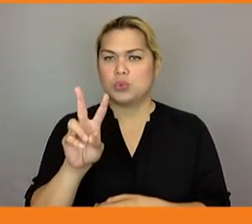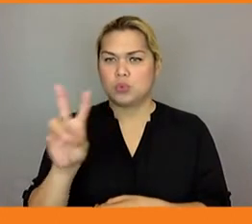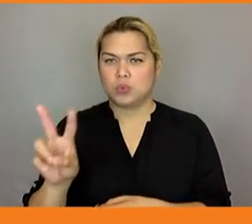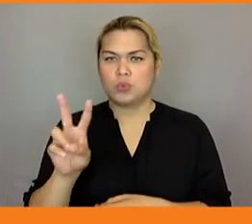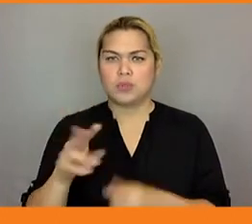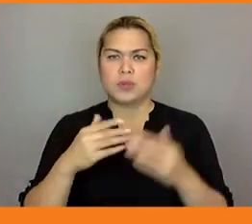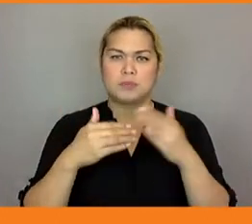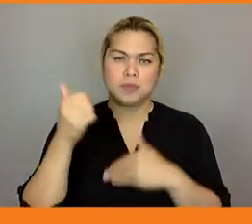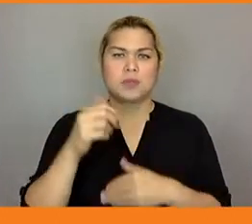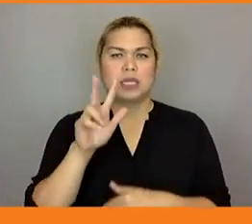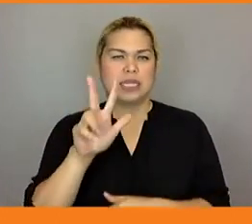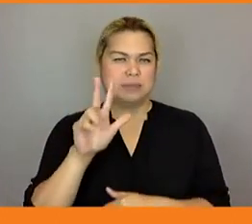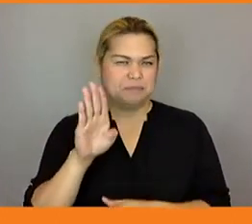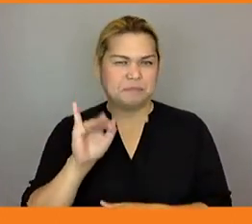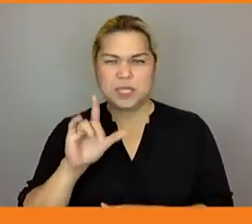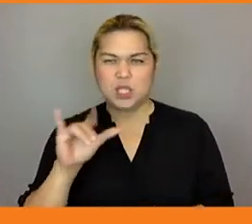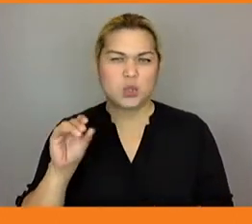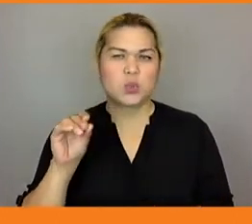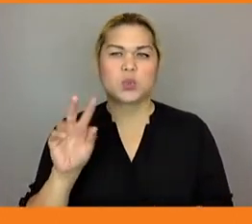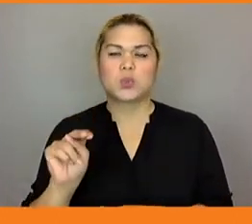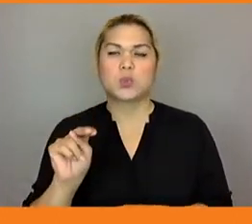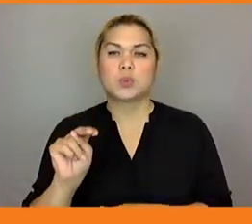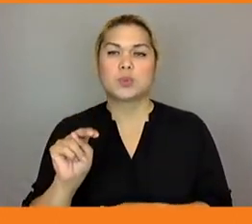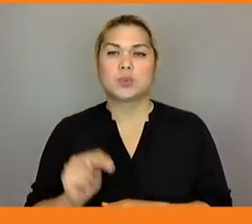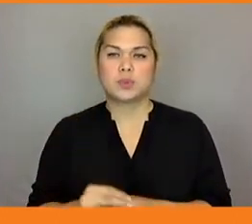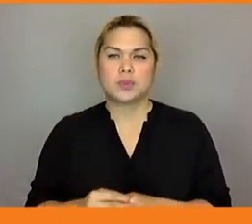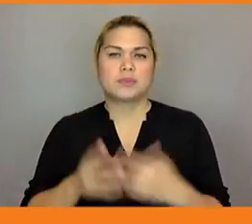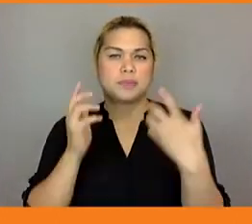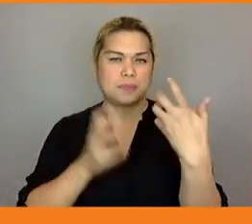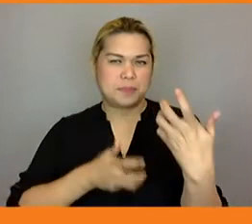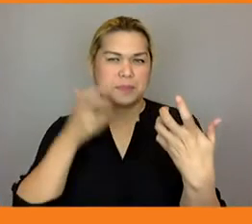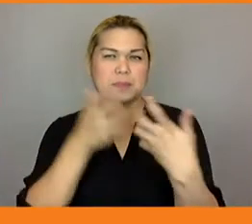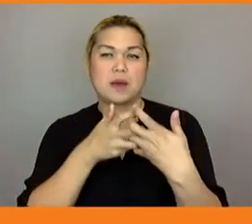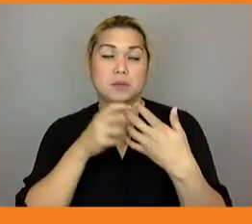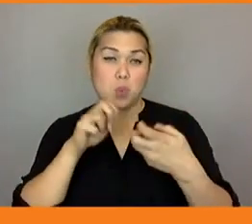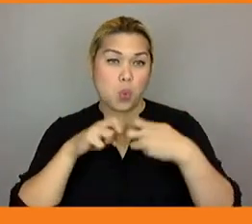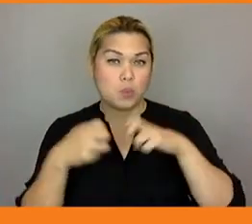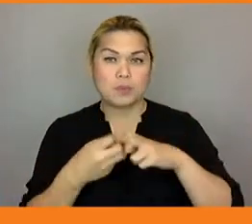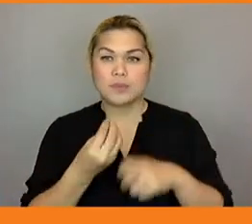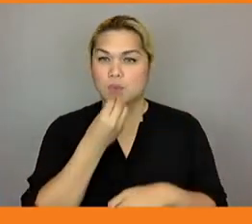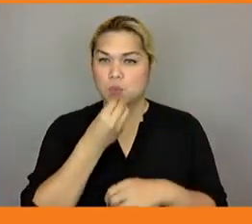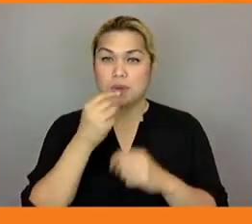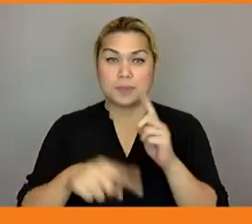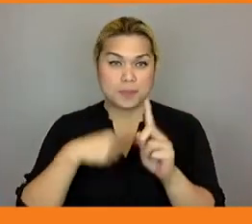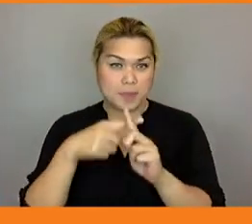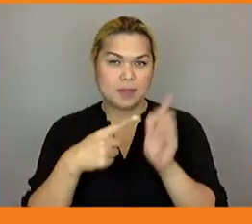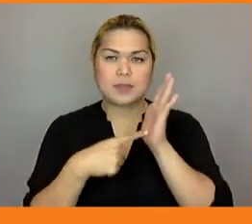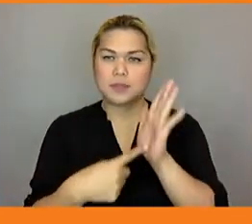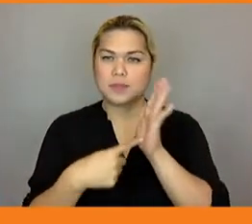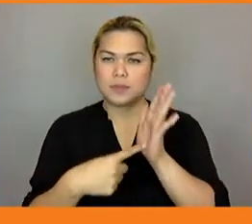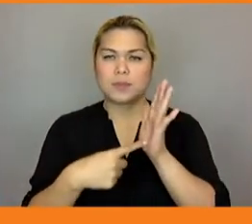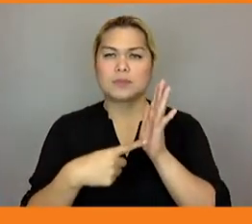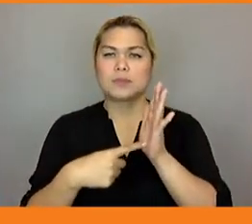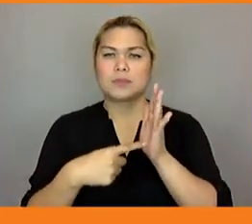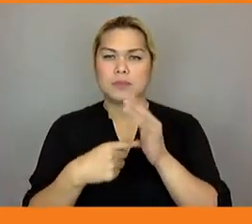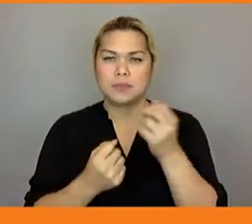crisis through a variety of actions, like including budget support, social protection, private sector response, and